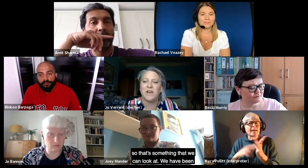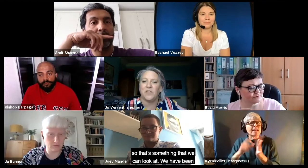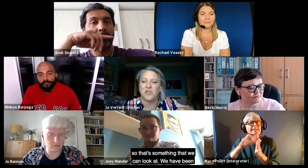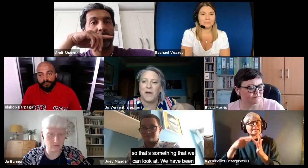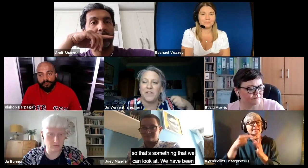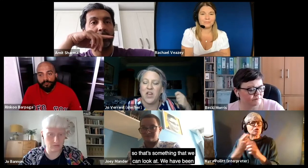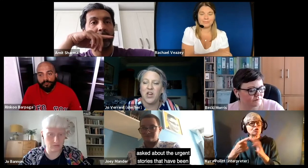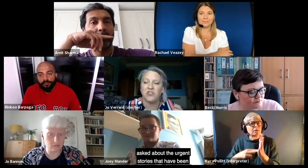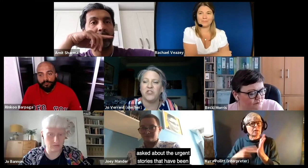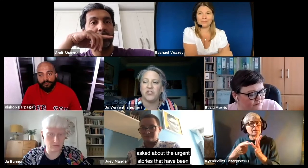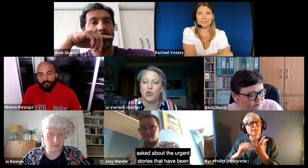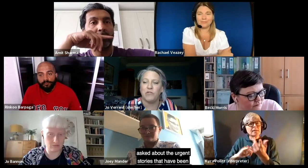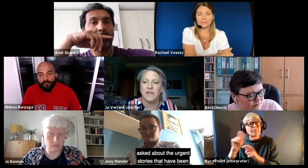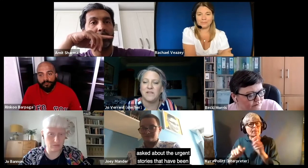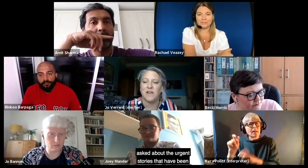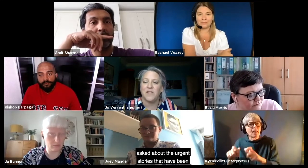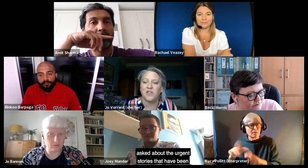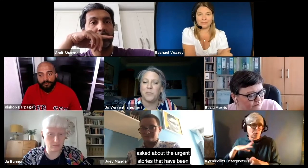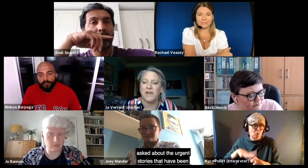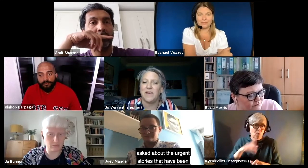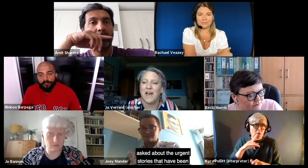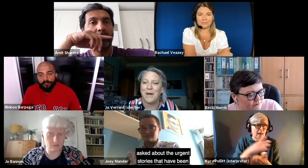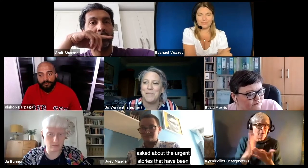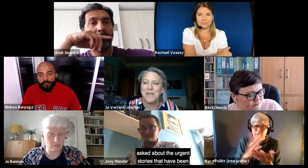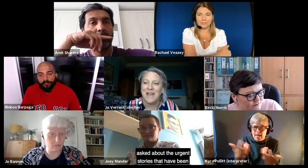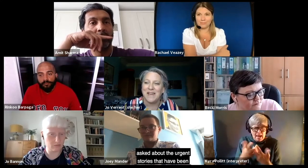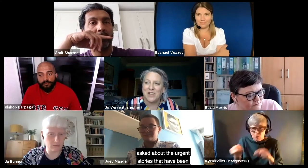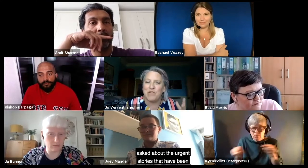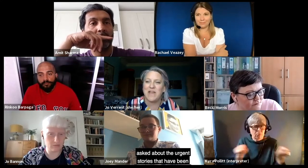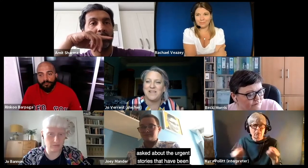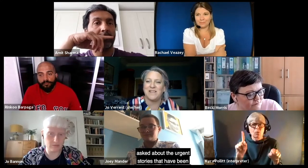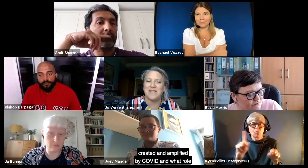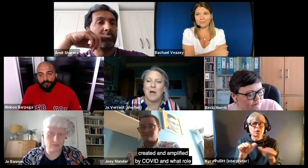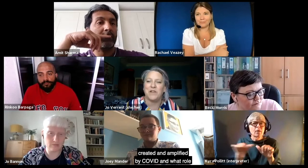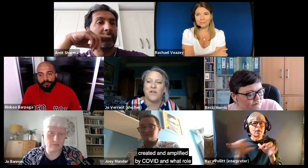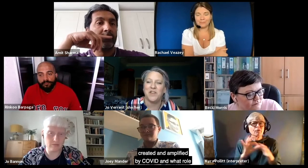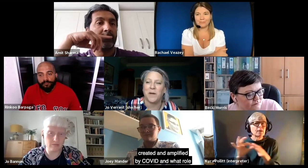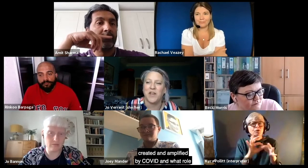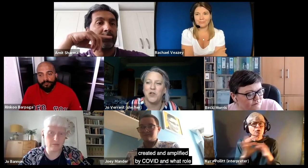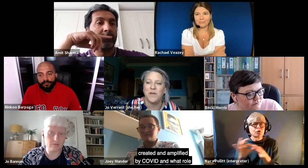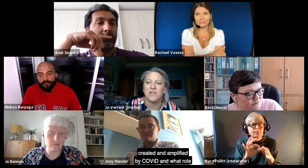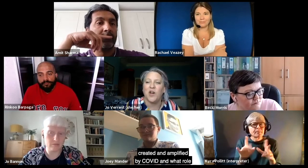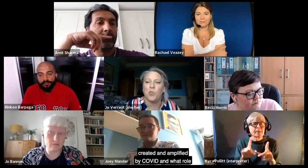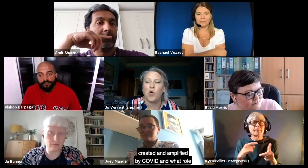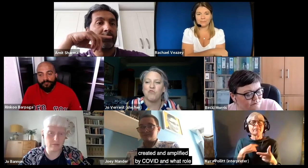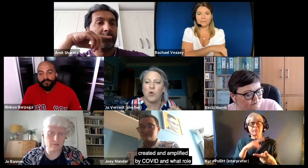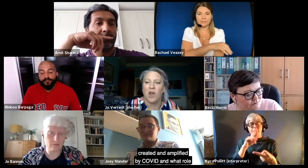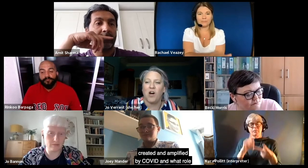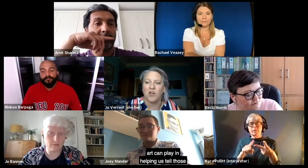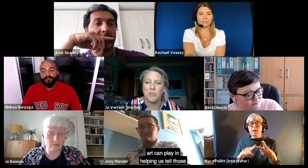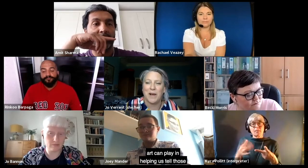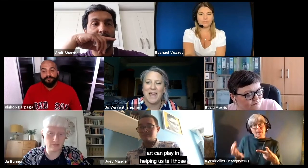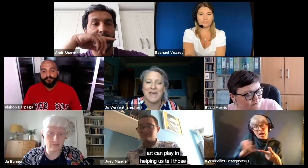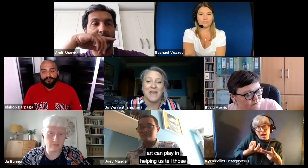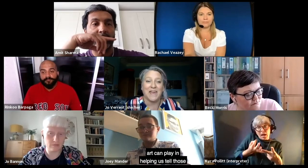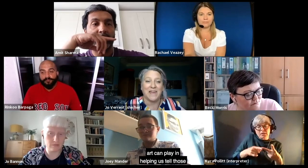We've been asked about the urgent stories that have been created and amplified by COVID, and what role art